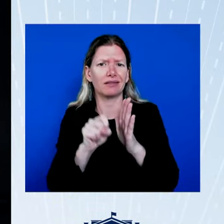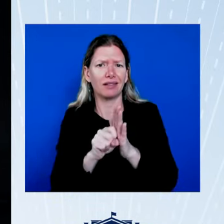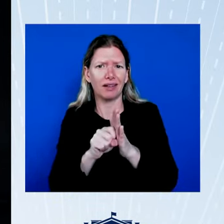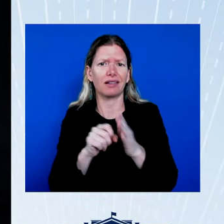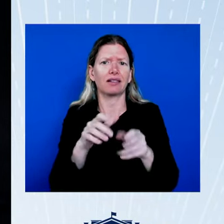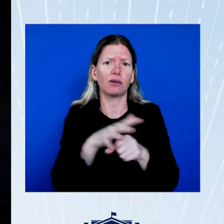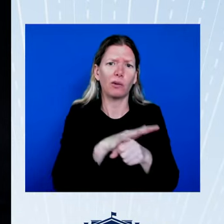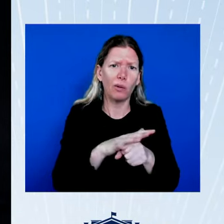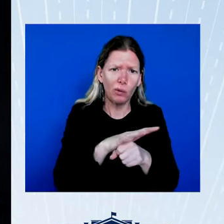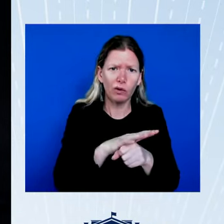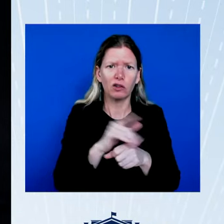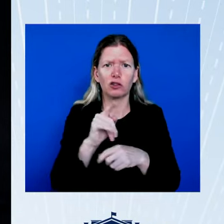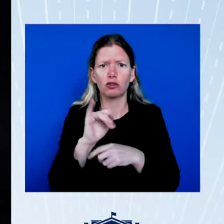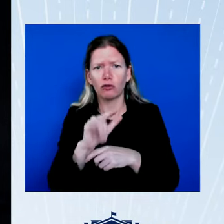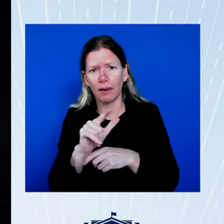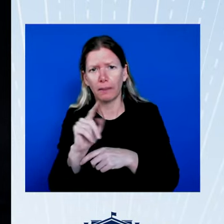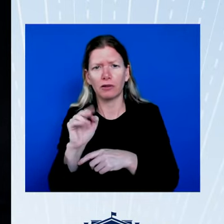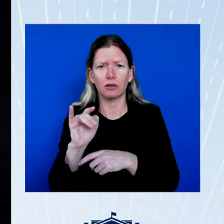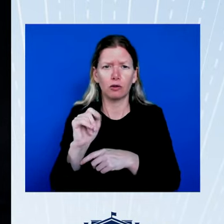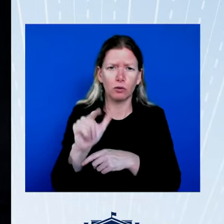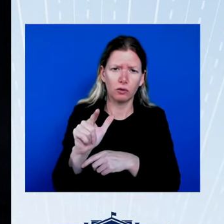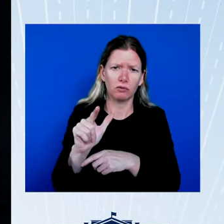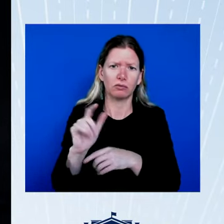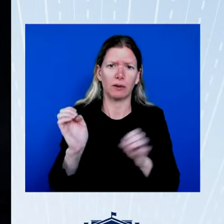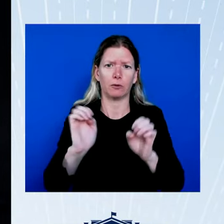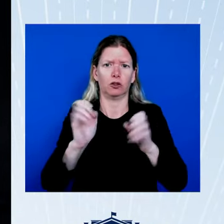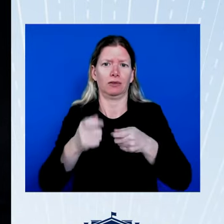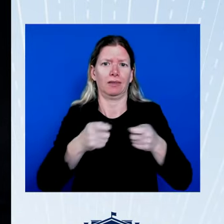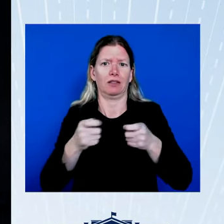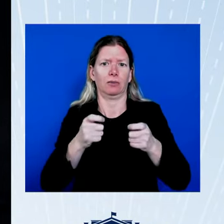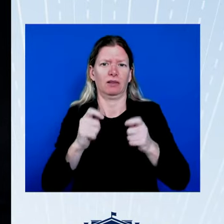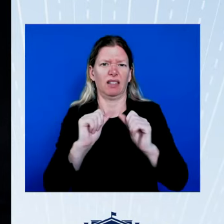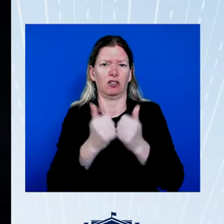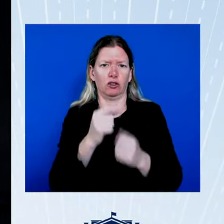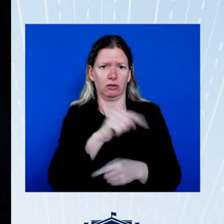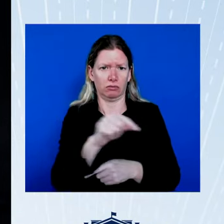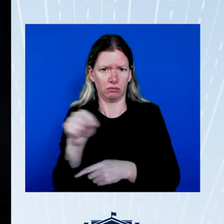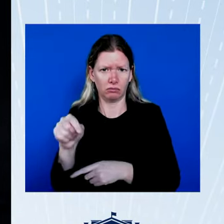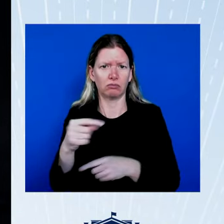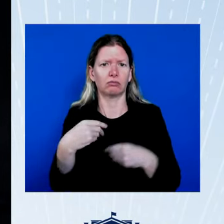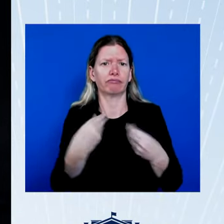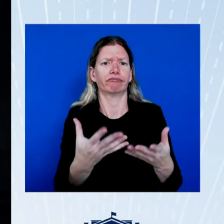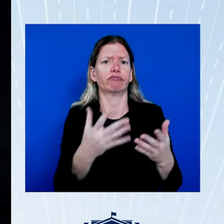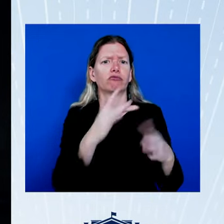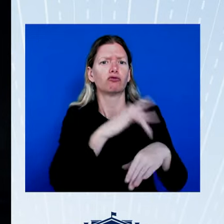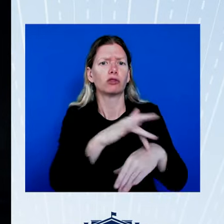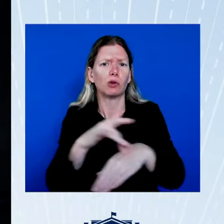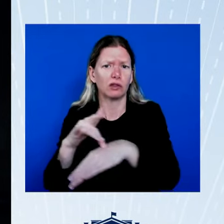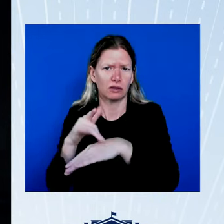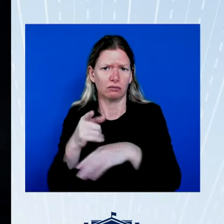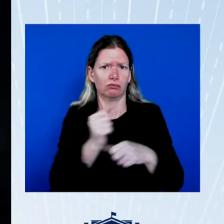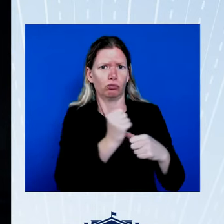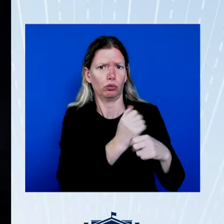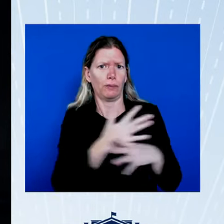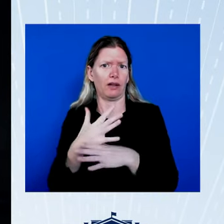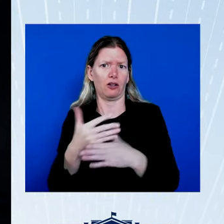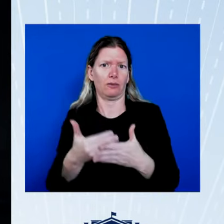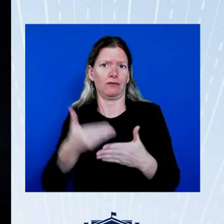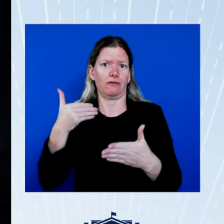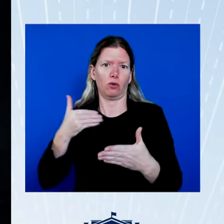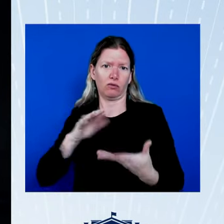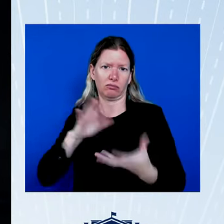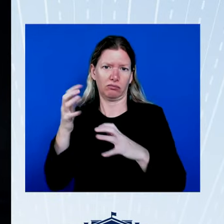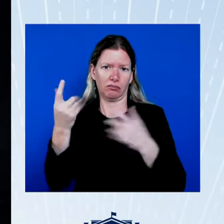prepare ahead of disasters. Another way we are helping communities is by providing direct technical assistance